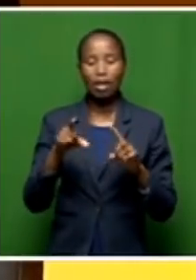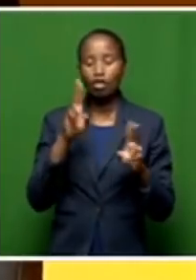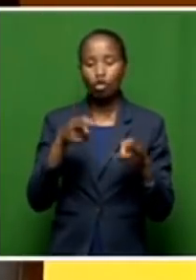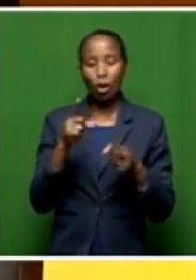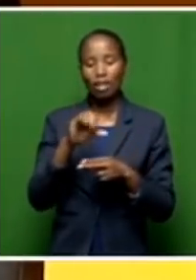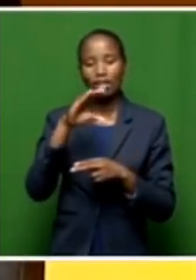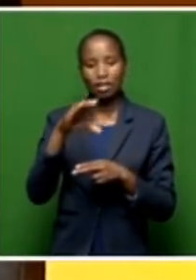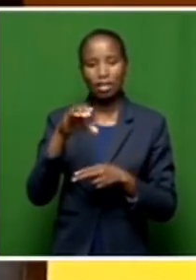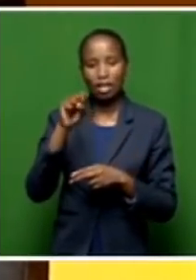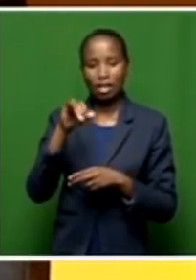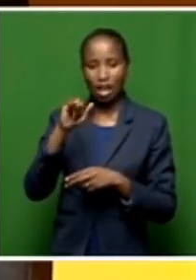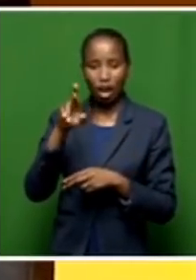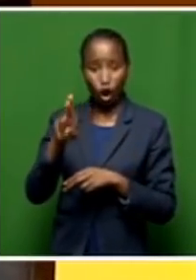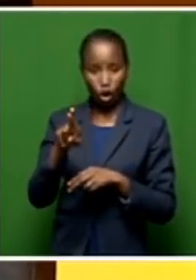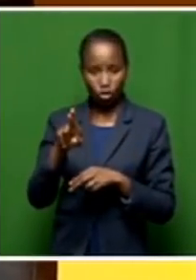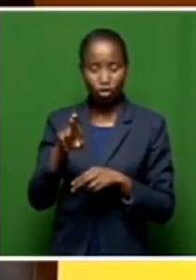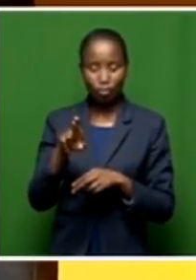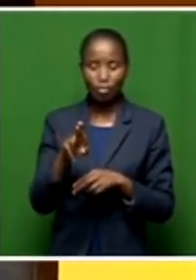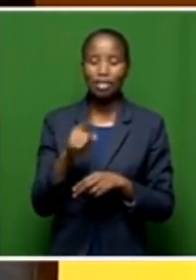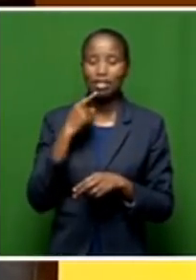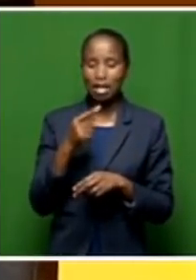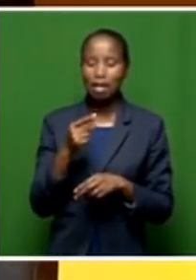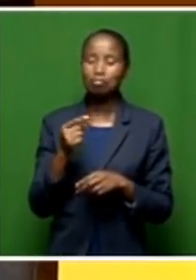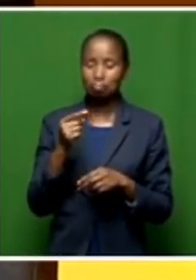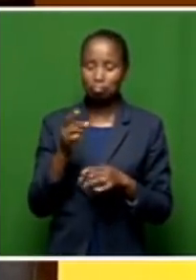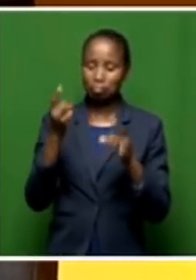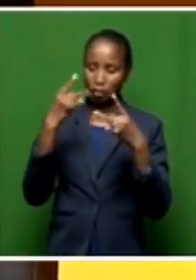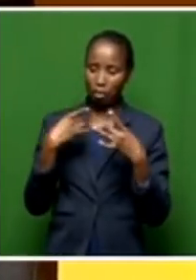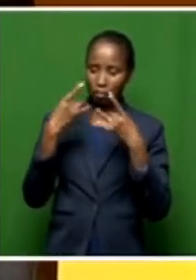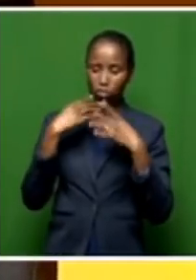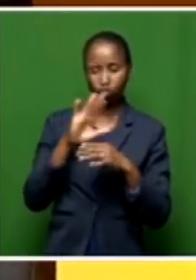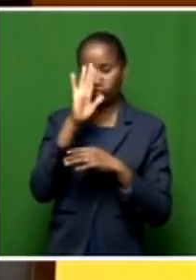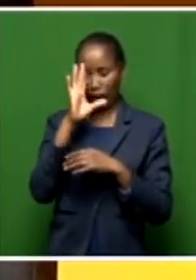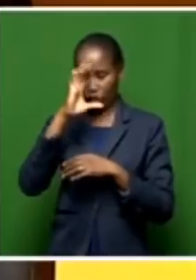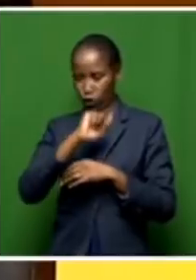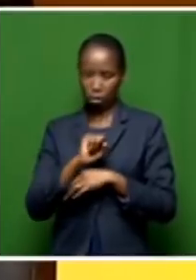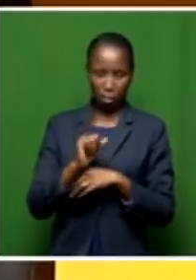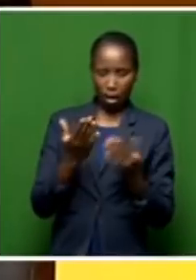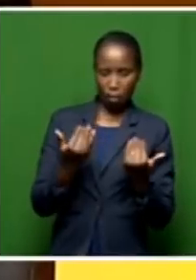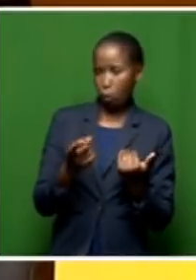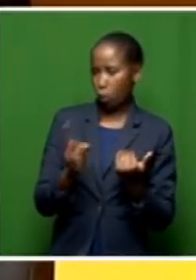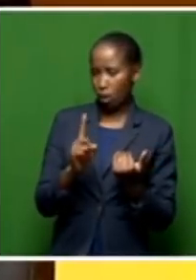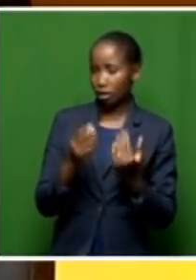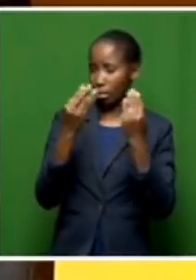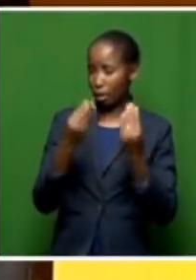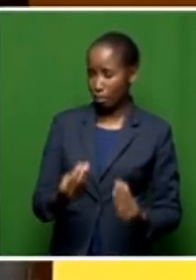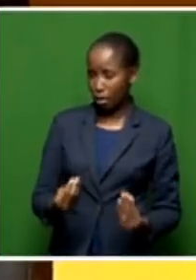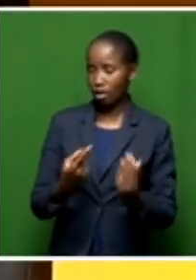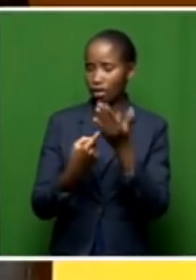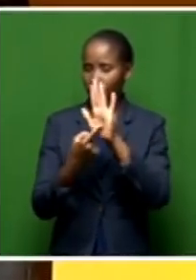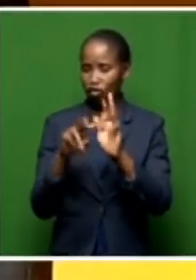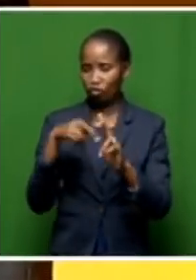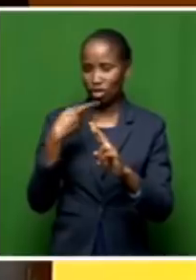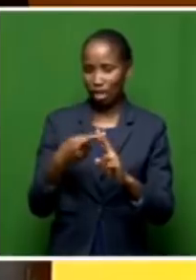the projections for what to expect from the results that have already been counted and declared.